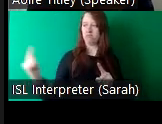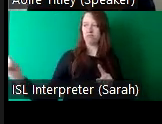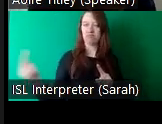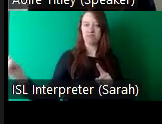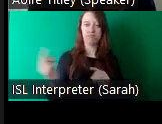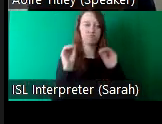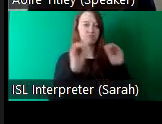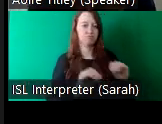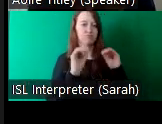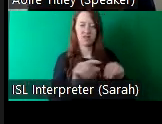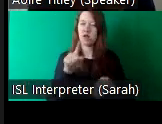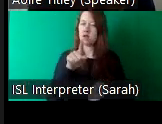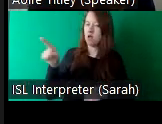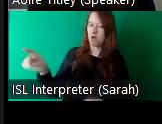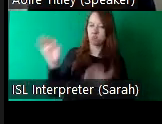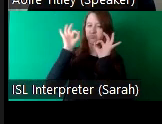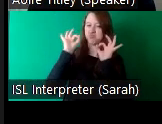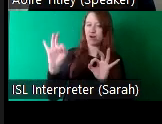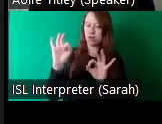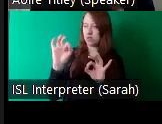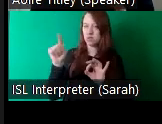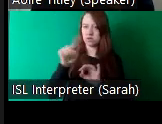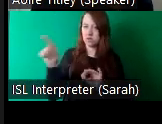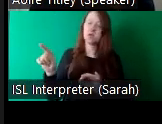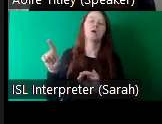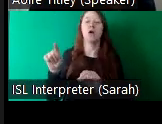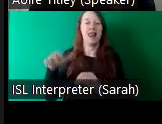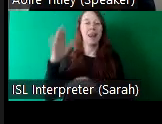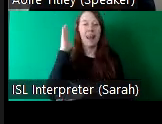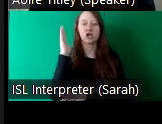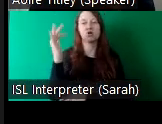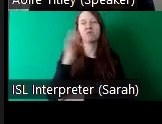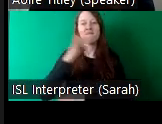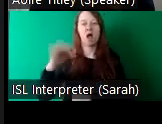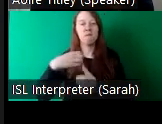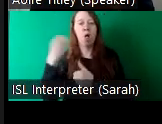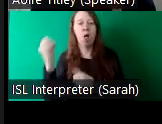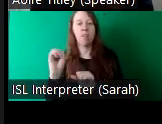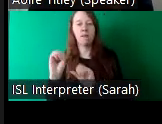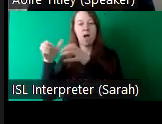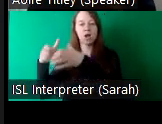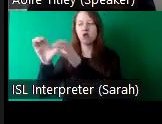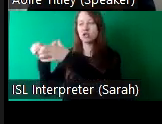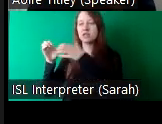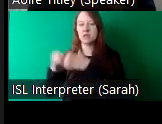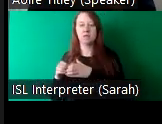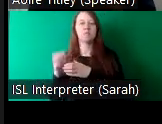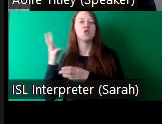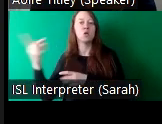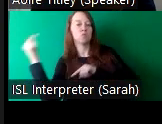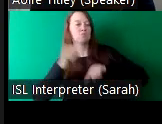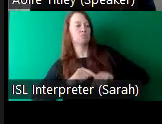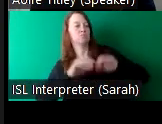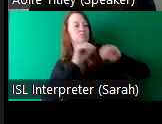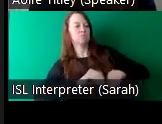amazing guest lecturers from a range of minoritized inputs who will give, I suppose, certain perspectives and come at topics from particular